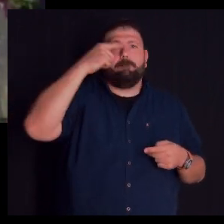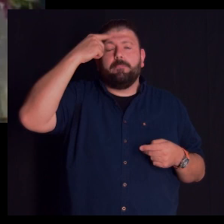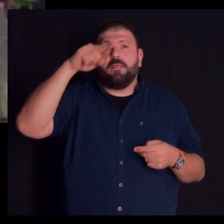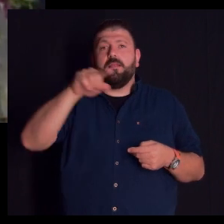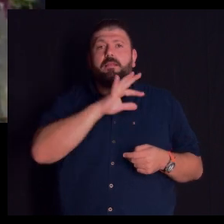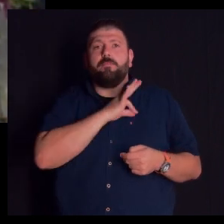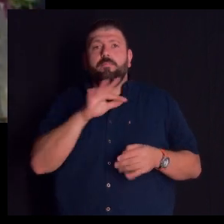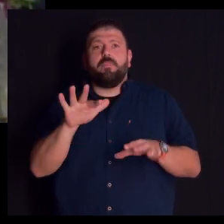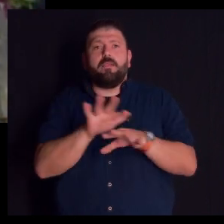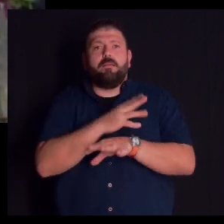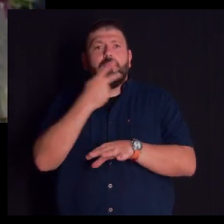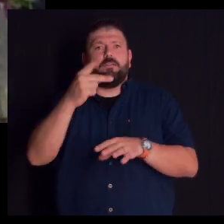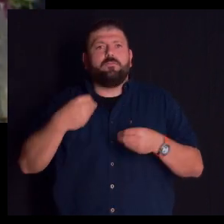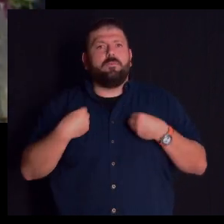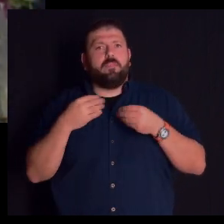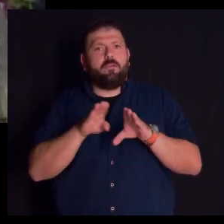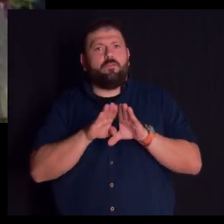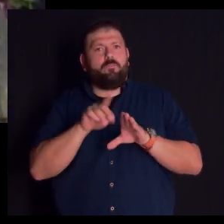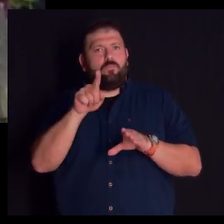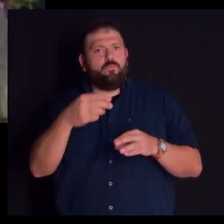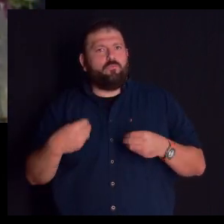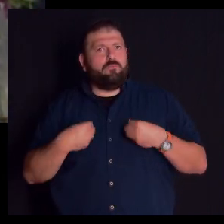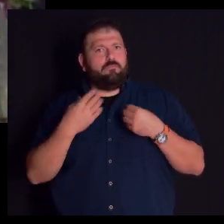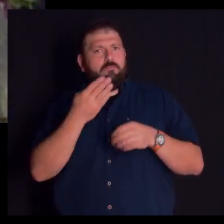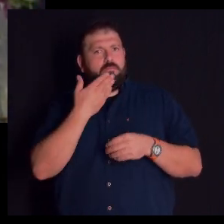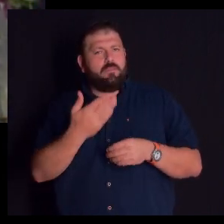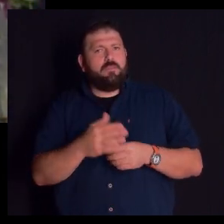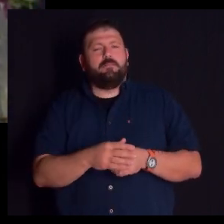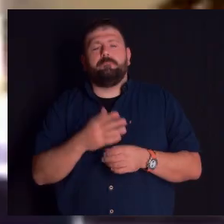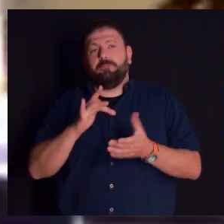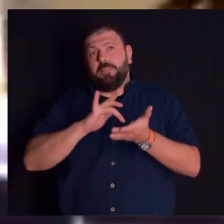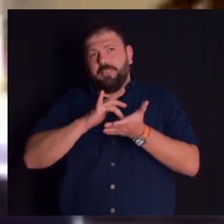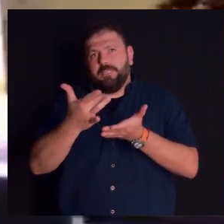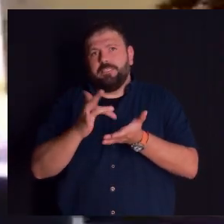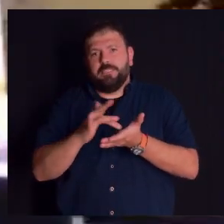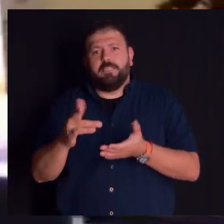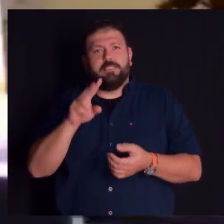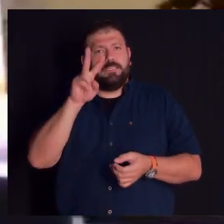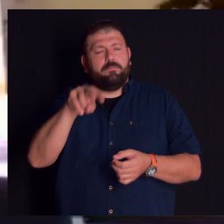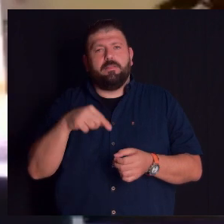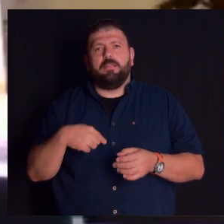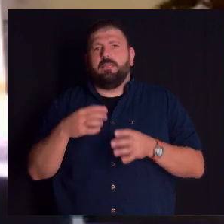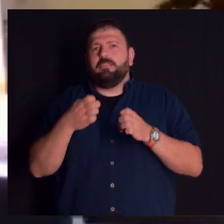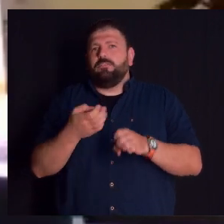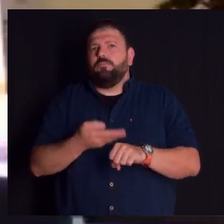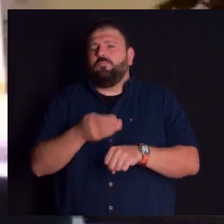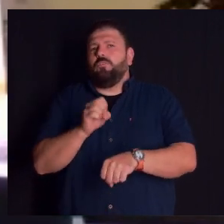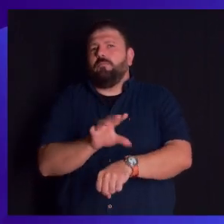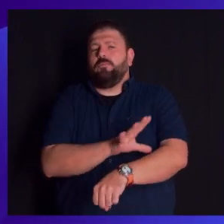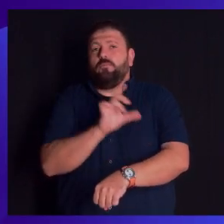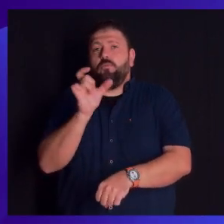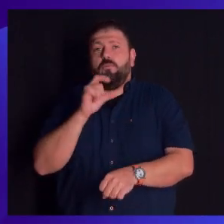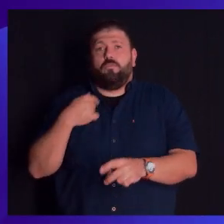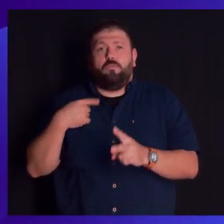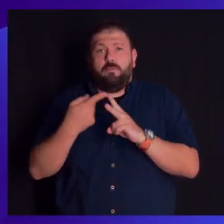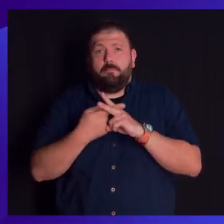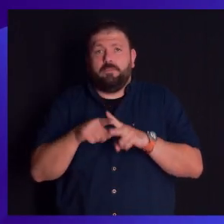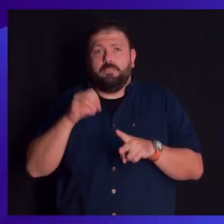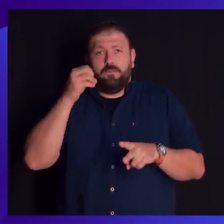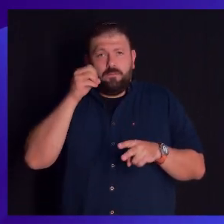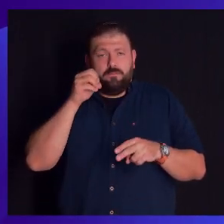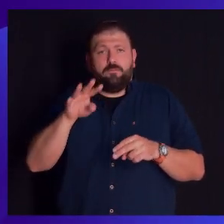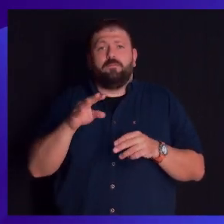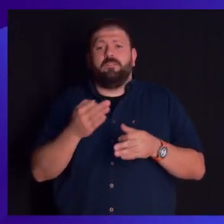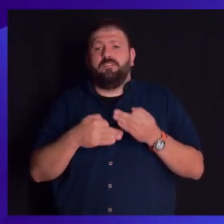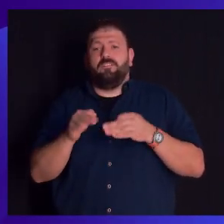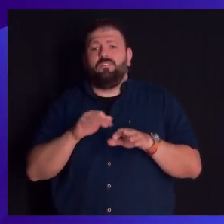está So they can cambiando la mía? change their lives. Gracias Gerardo. La verdad Thank que you, sí, estoy muy Gerardo. So emocionado. Yo I'm cuando very empecé en la excited when I compañía yo started in trabajaba this también, trabajaba company. medio cambio.